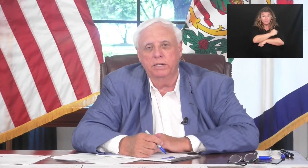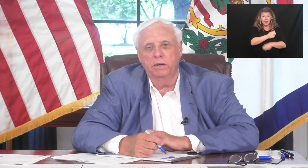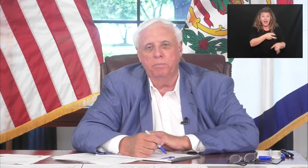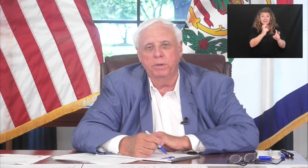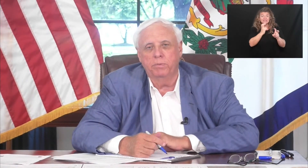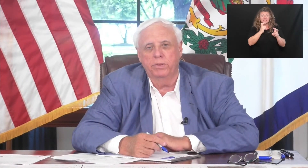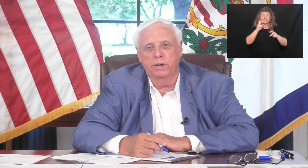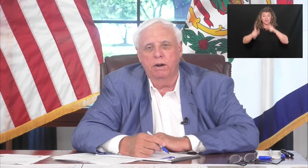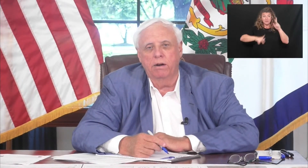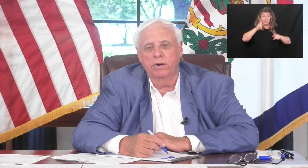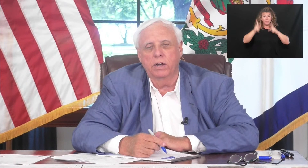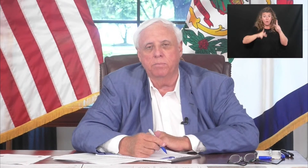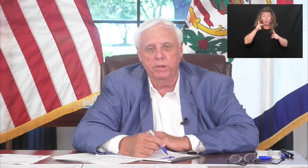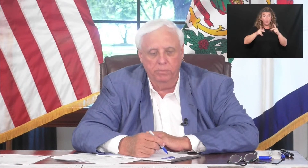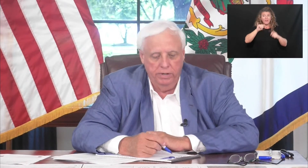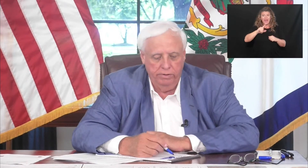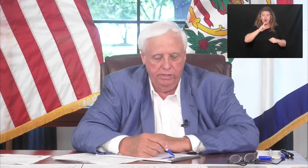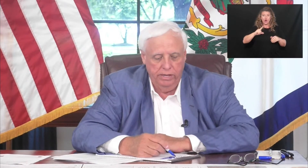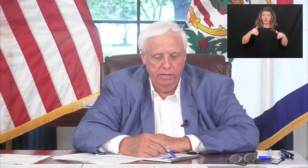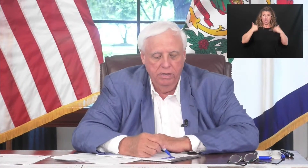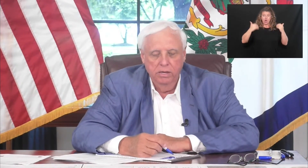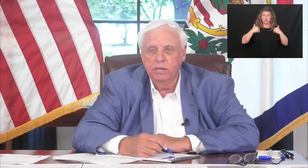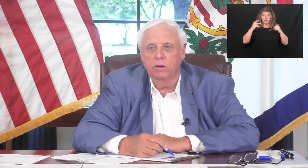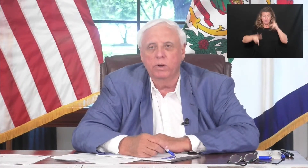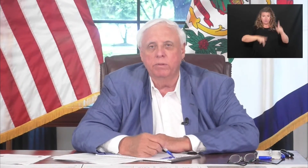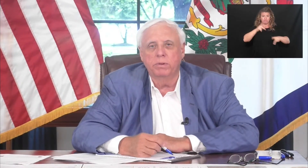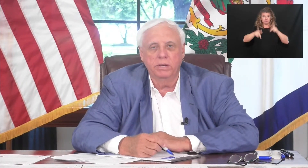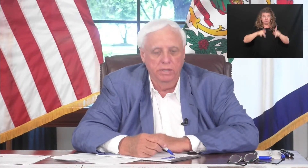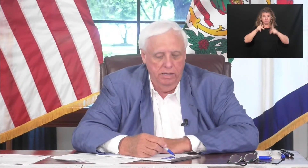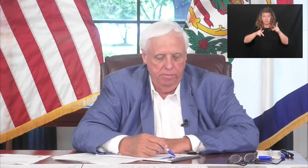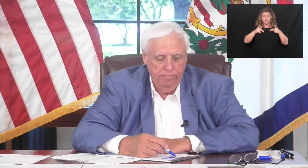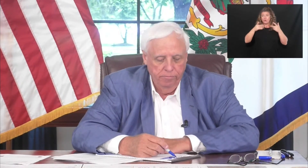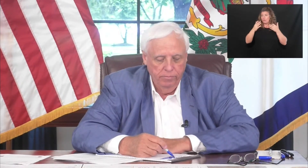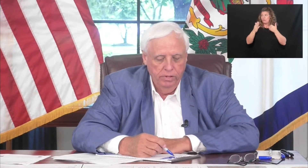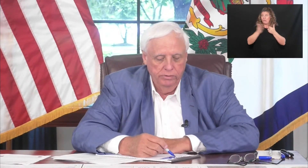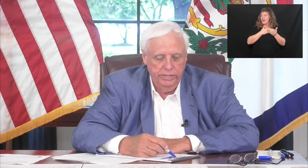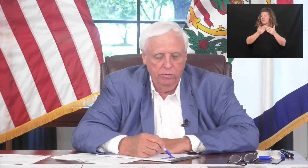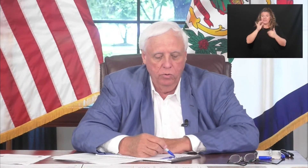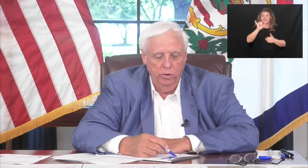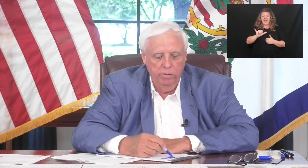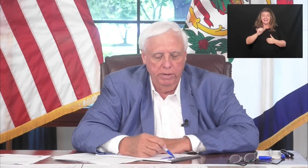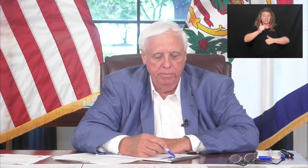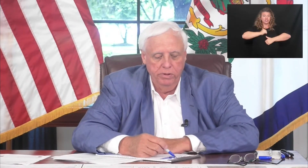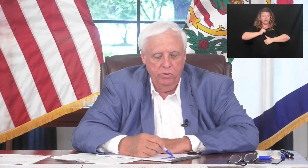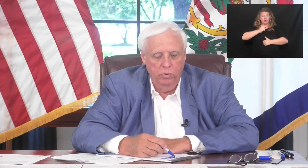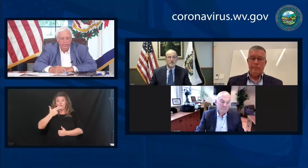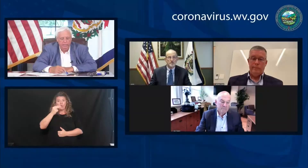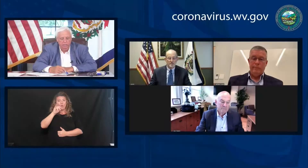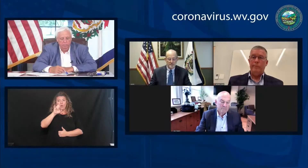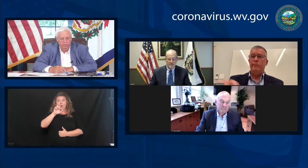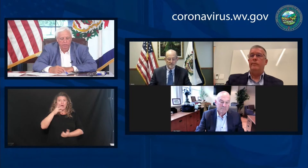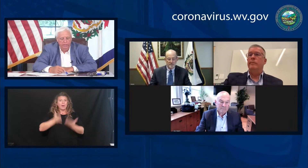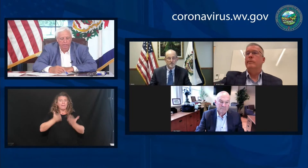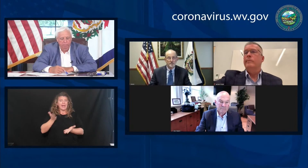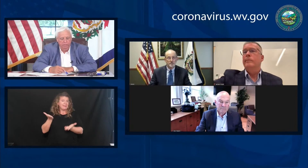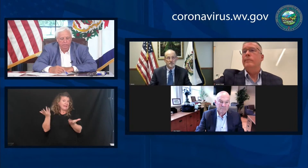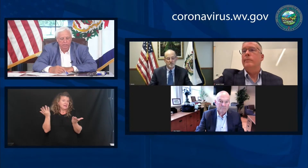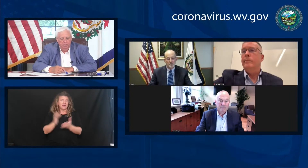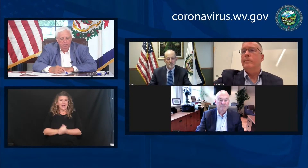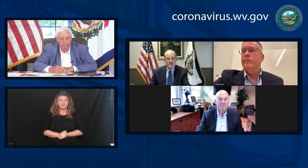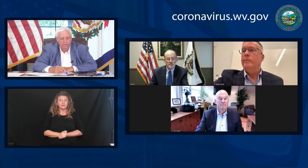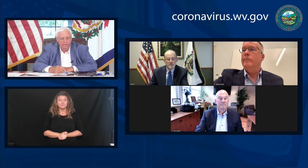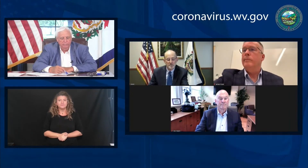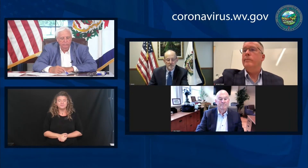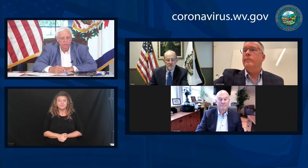hospitalized, people that are young people and everything, whether it be General Hoyer, maybe you could weigh in a little bit on that,